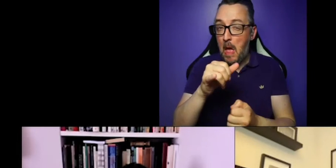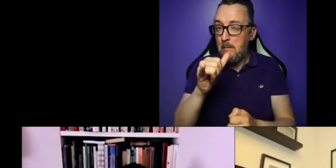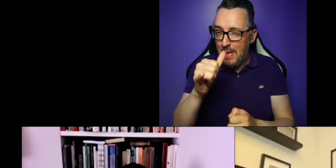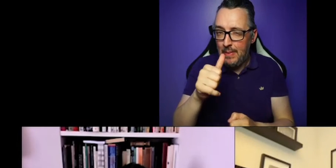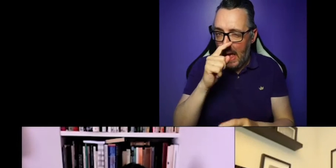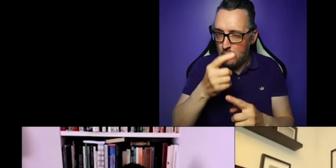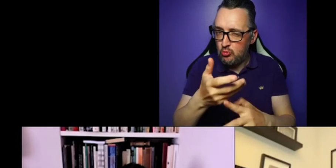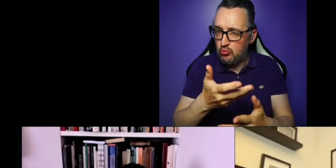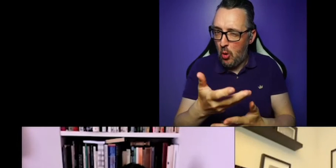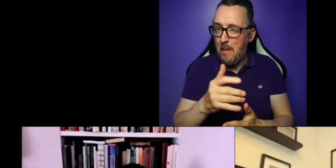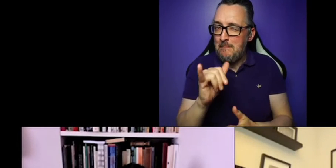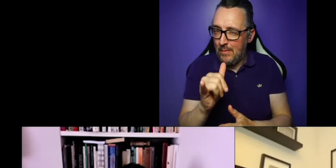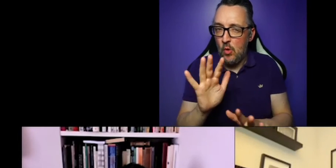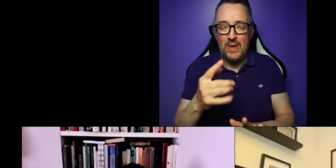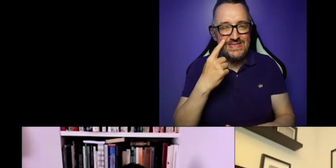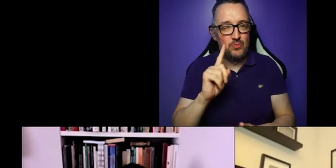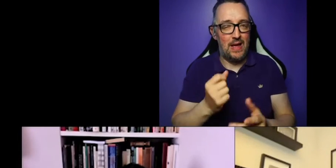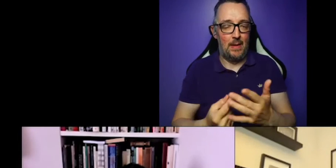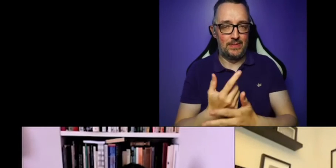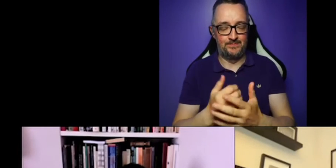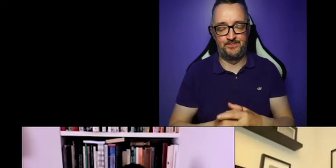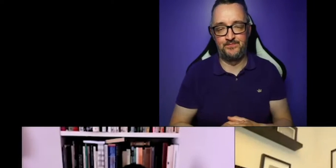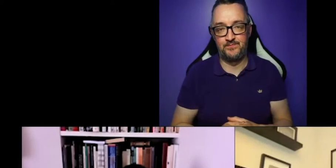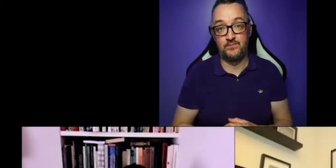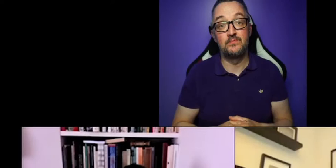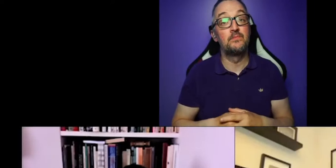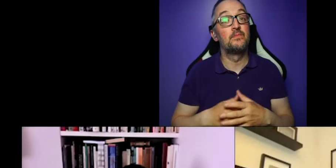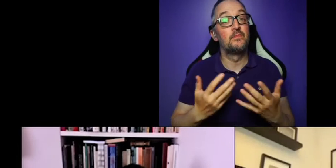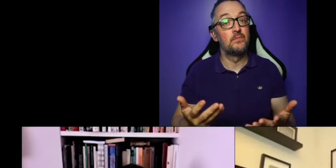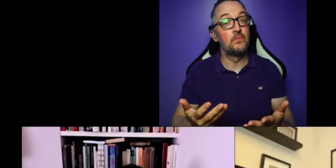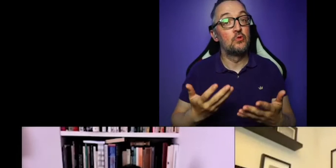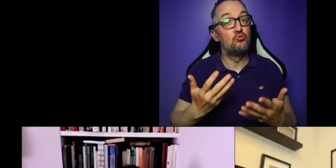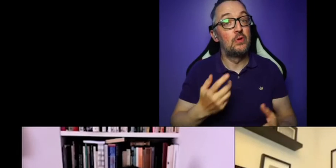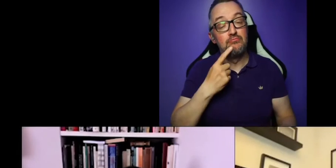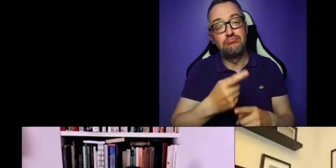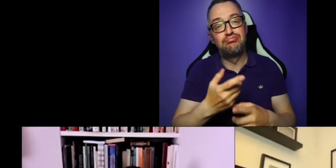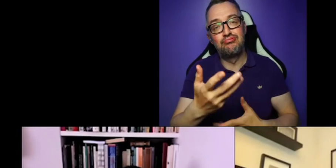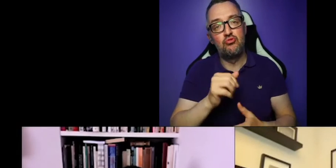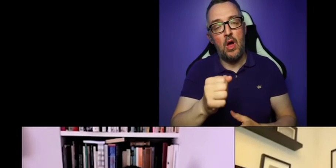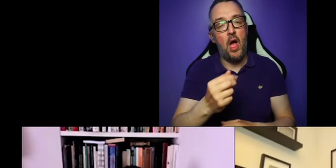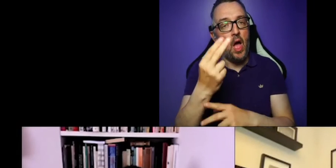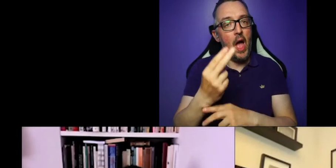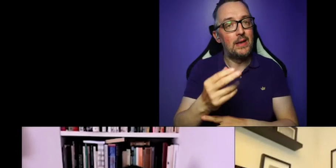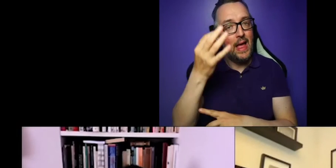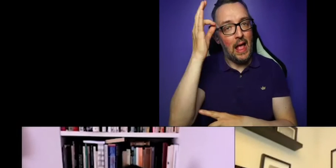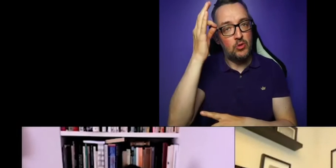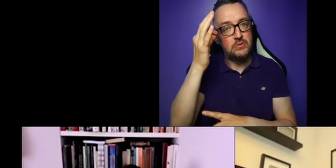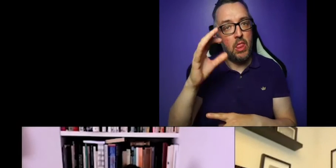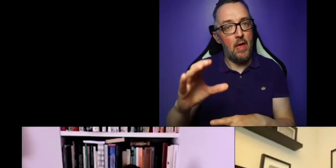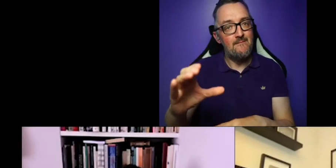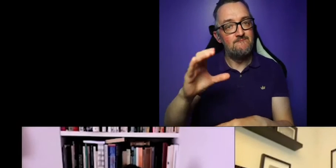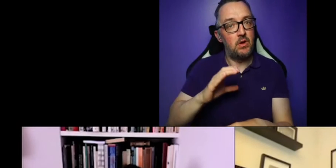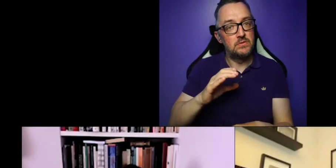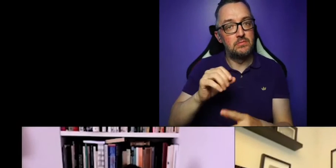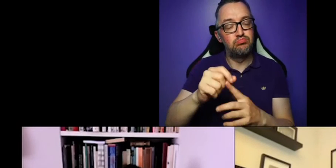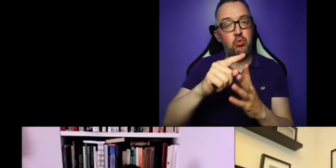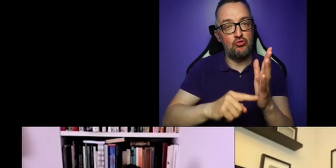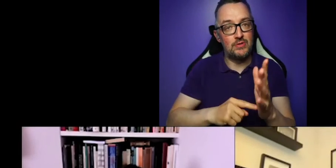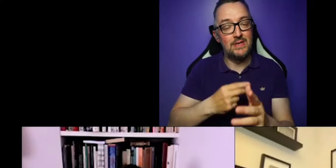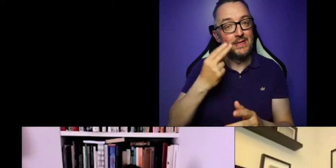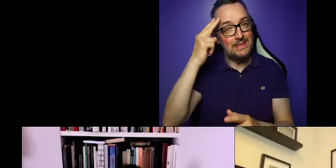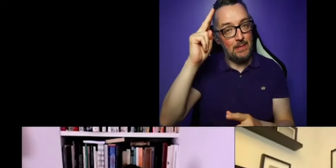very much. Perfect. So today we're here to chat about your Arts Council England funded project